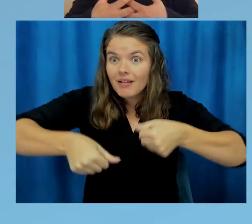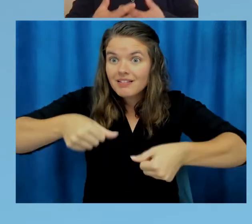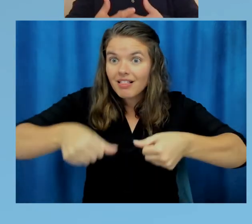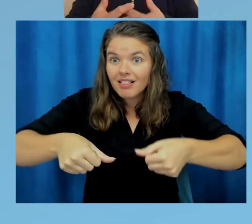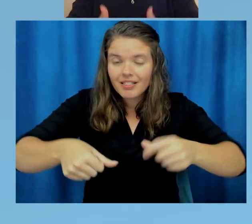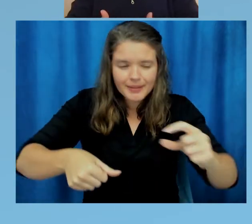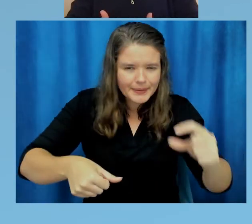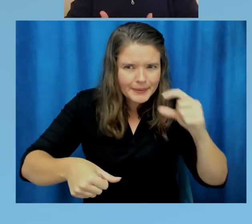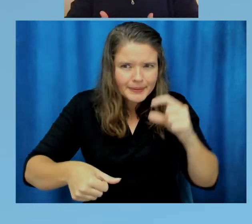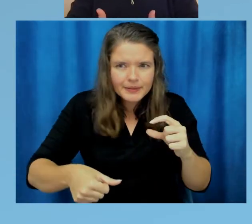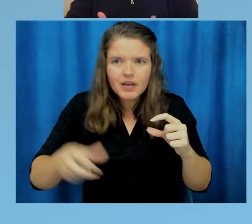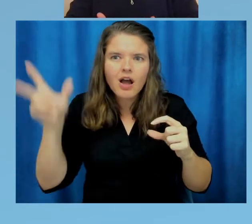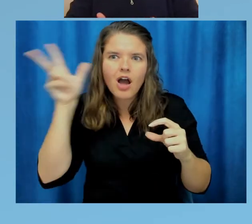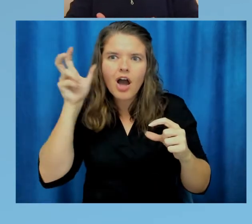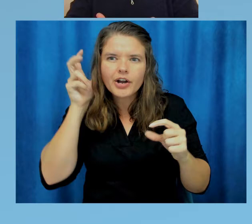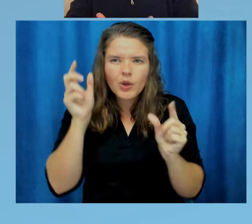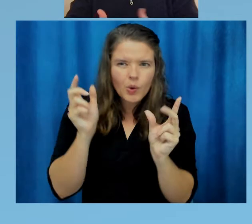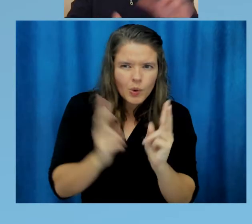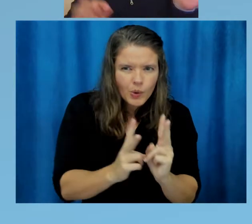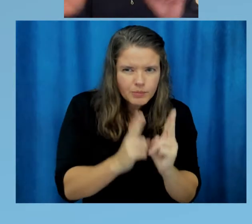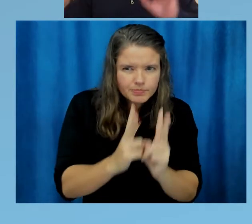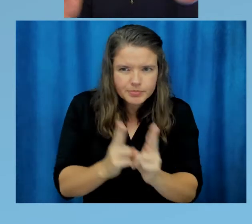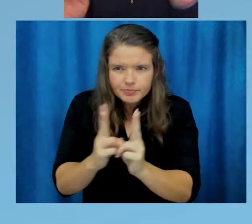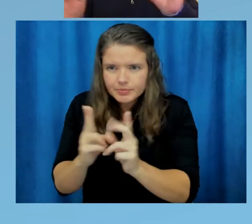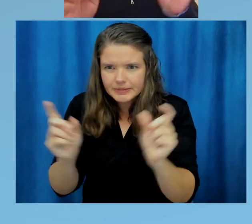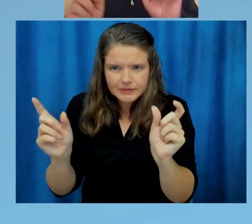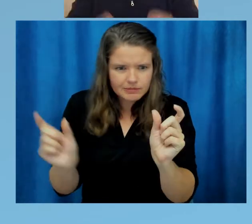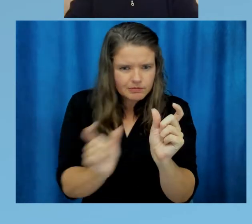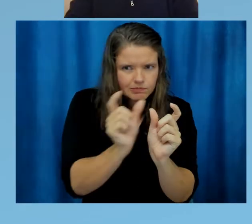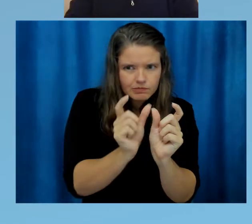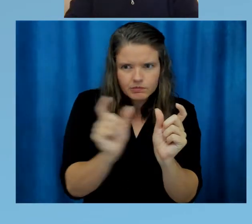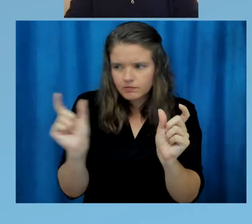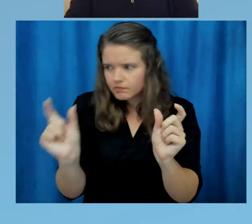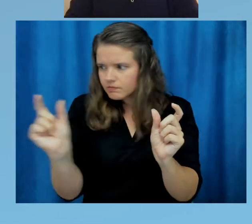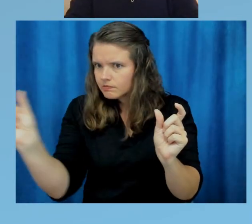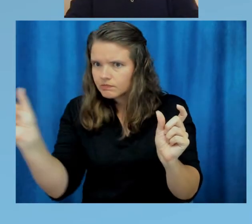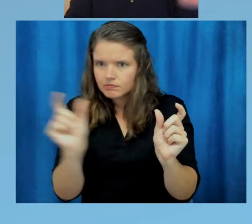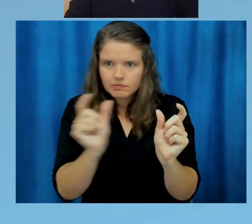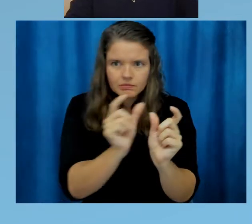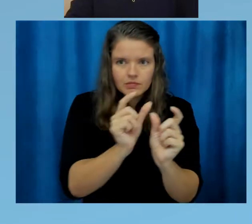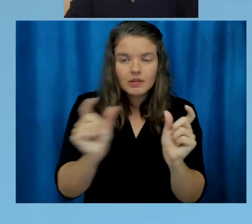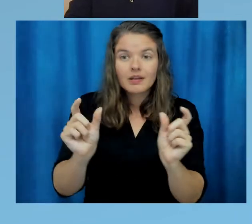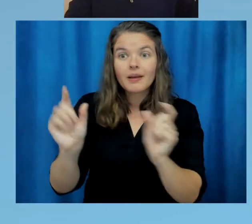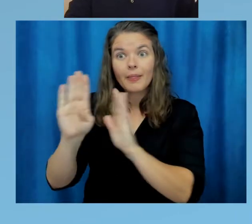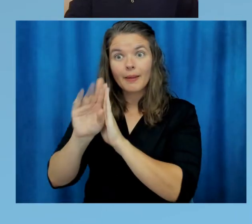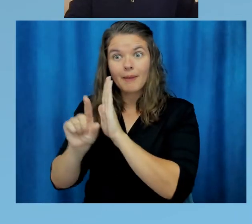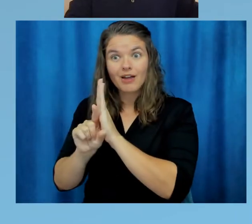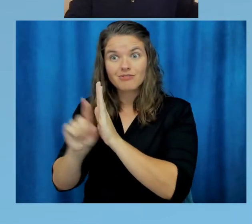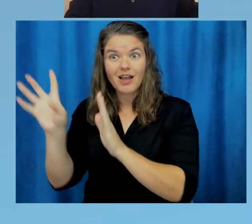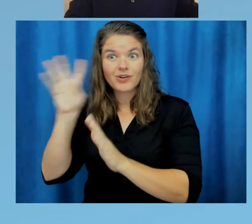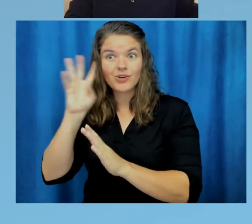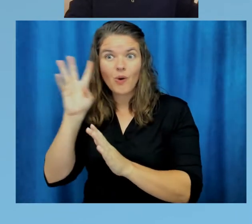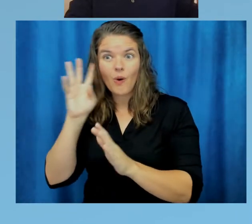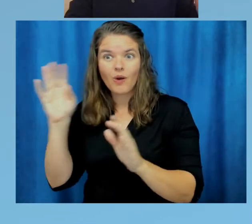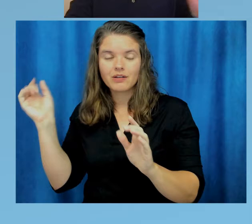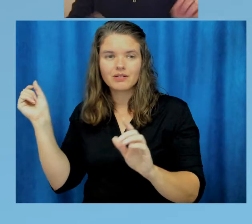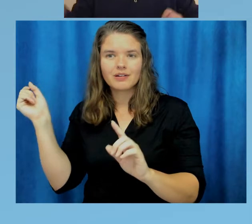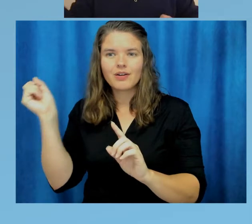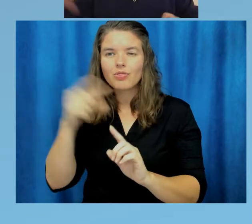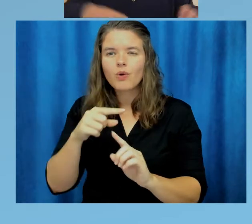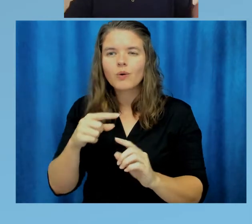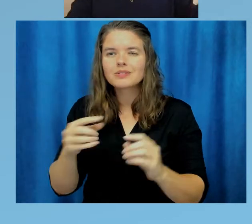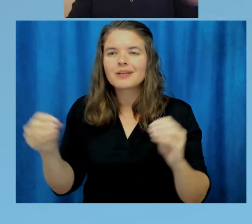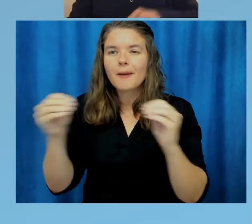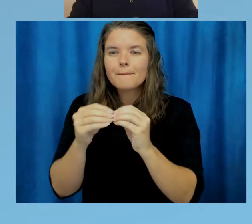piece together a puzzle that's made out of audio snippets. And what the background noise does is it